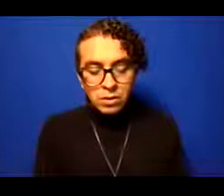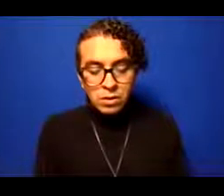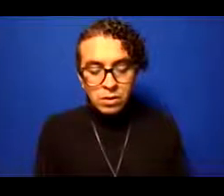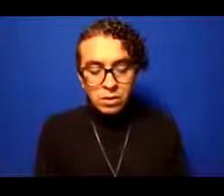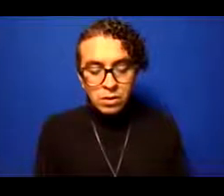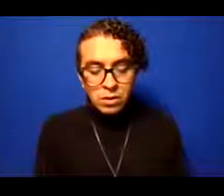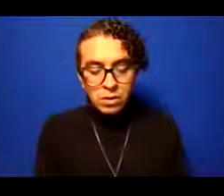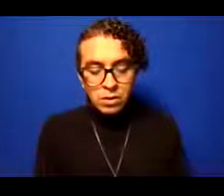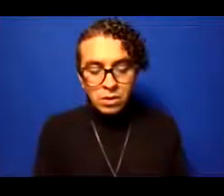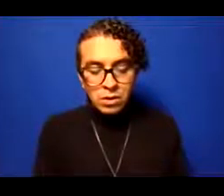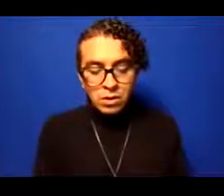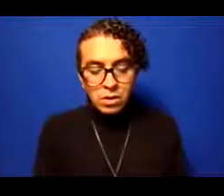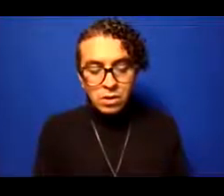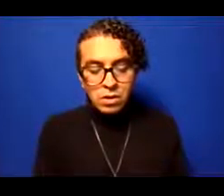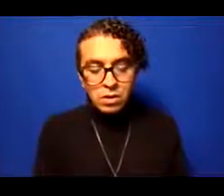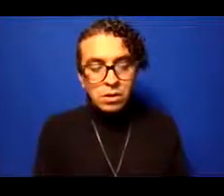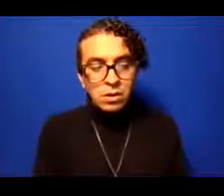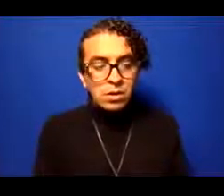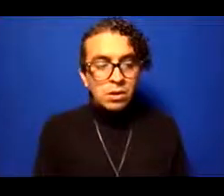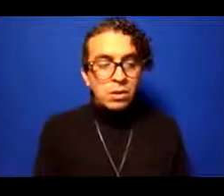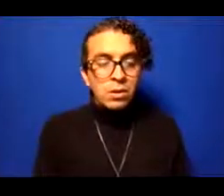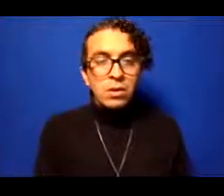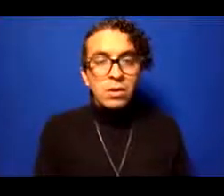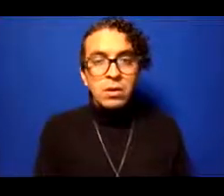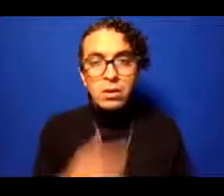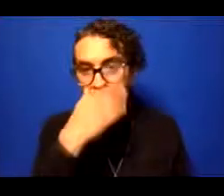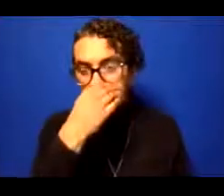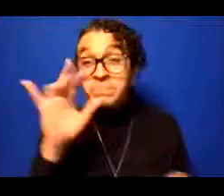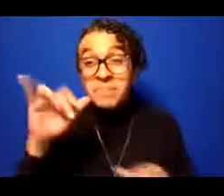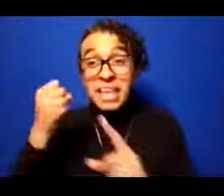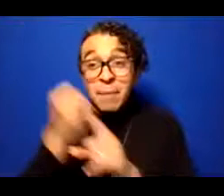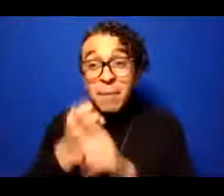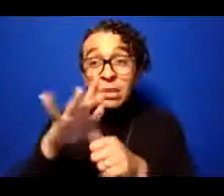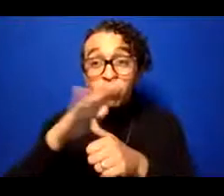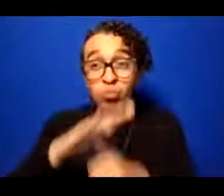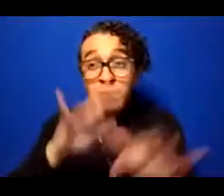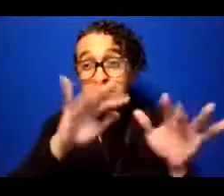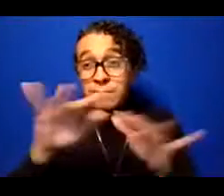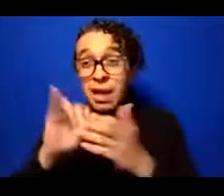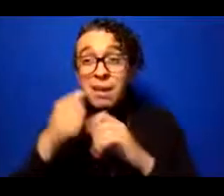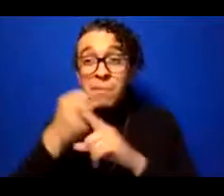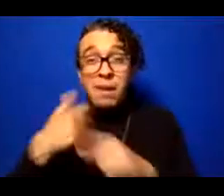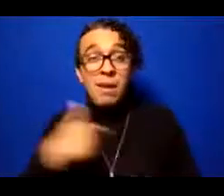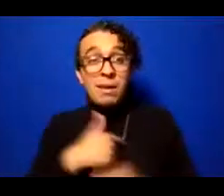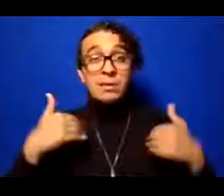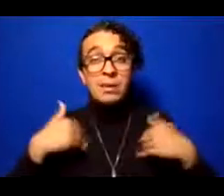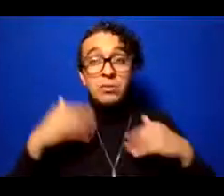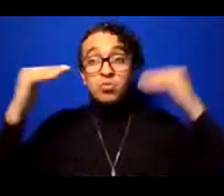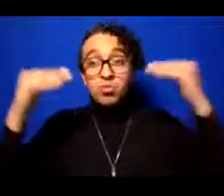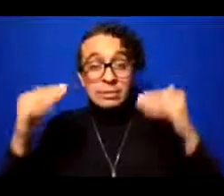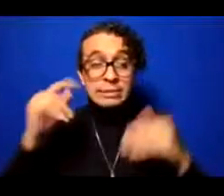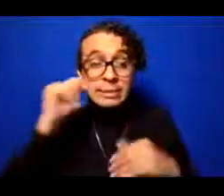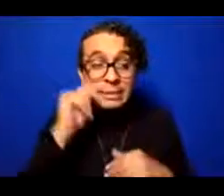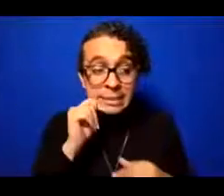So next, let's talk a little bit about the impacts of stress and how that impacts not only us as adults, but as our teens and our